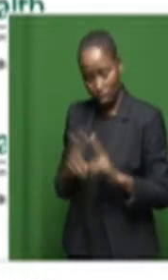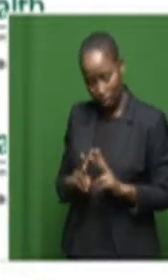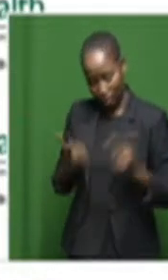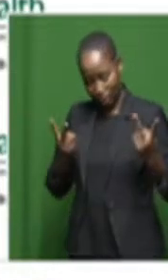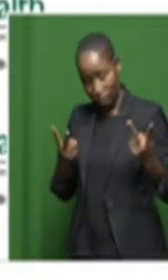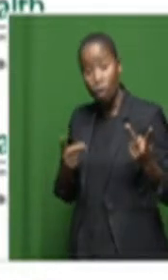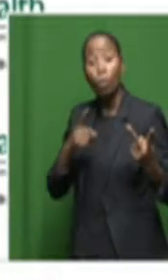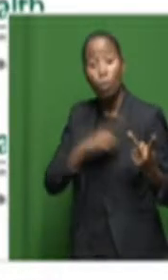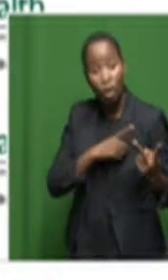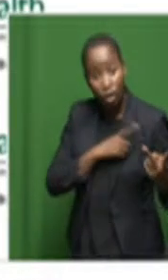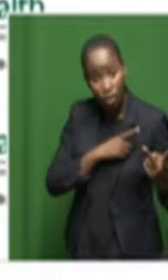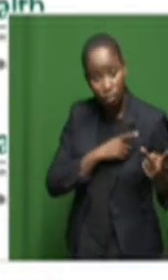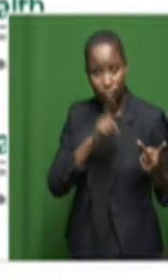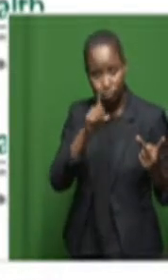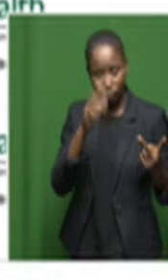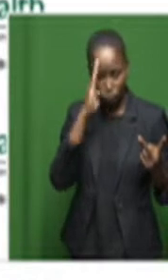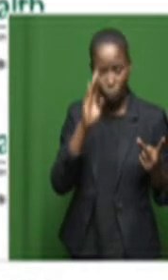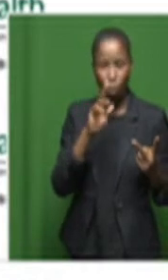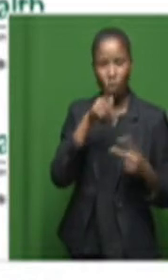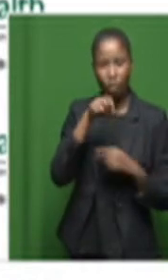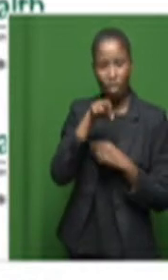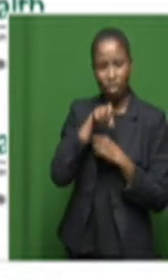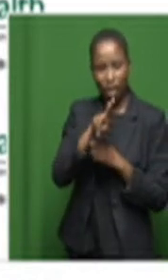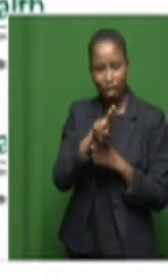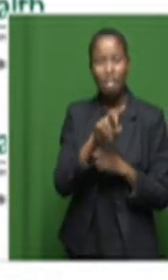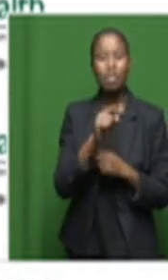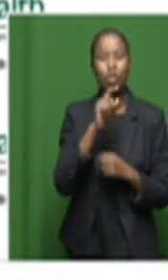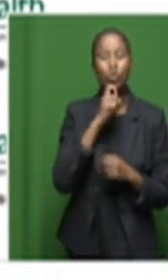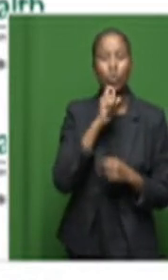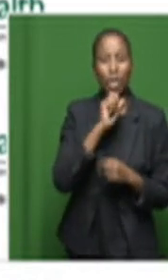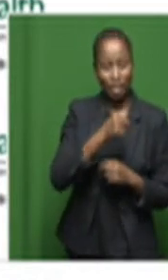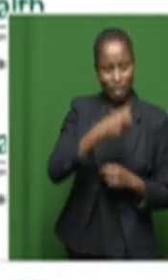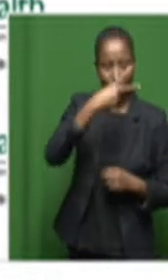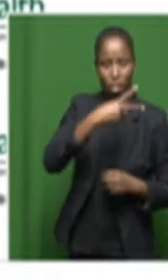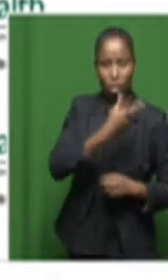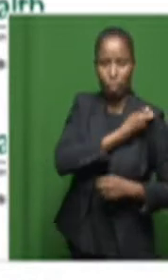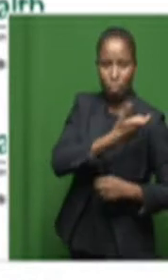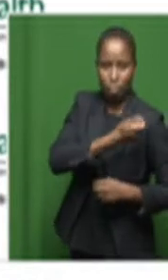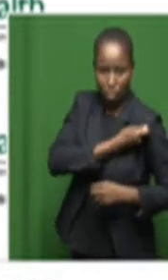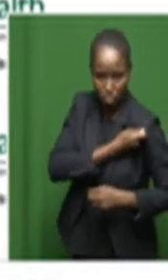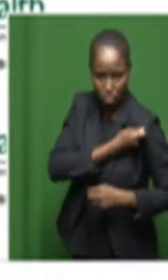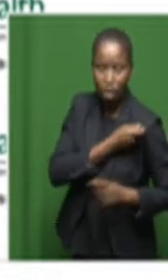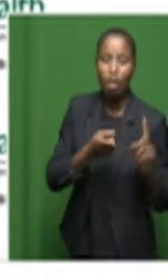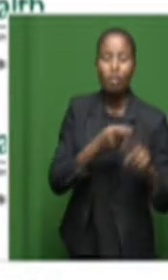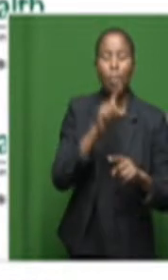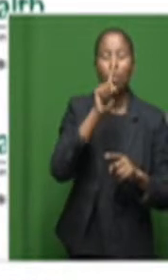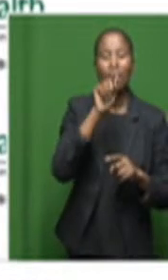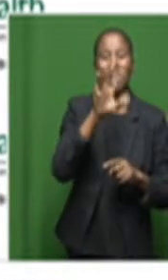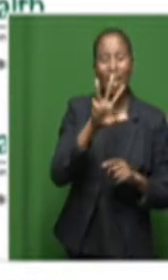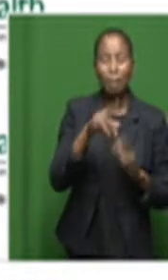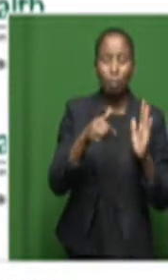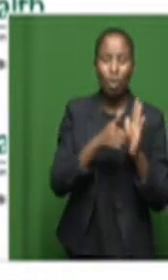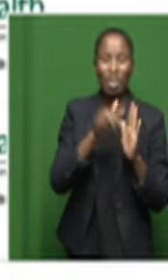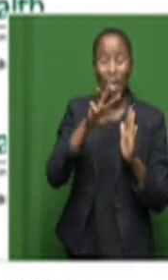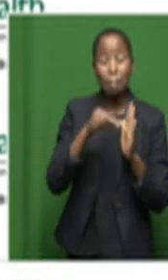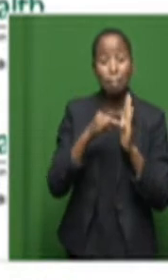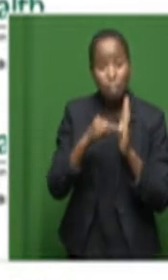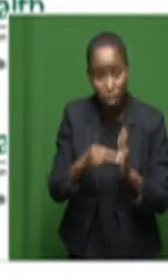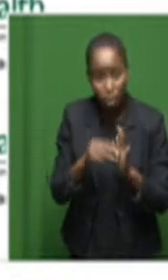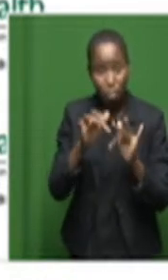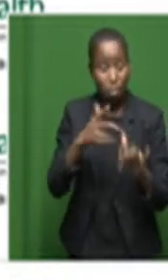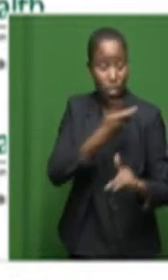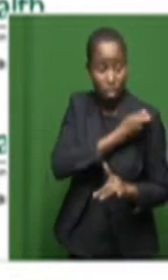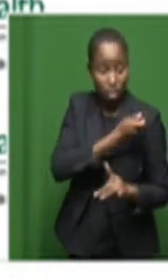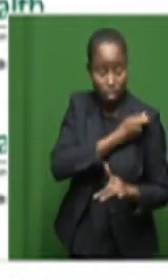know, with the Pfizer vaccine, it's a double dose. Out of the 9.1 million vaccines